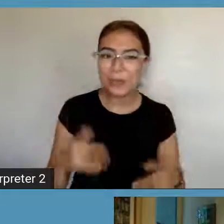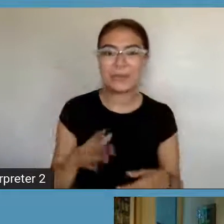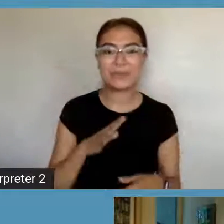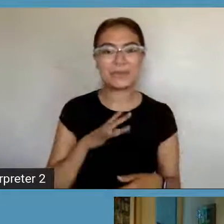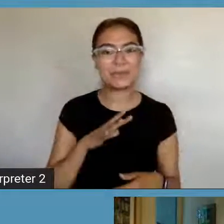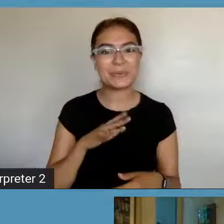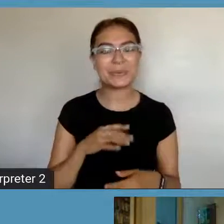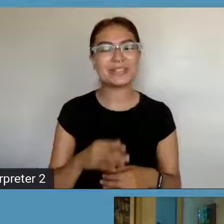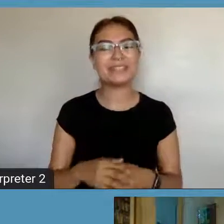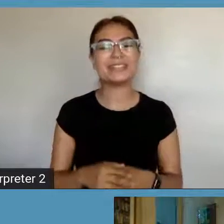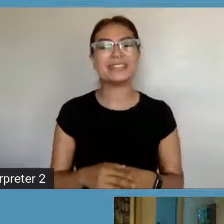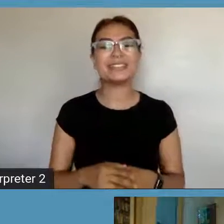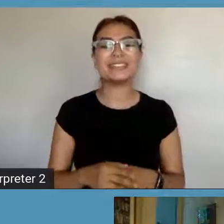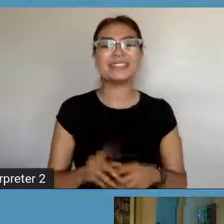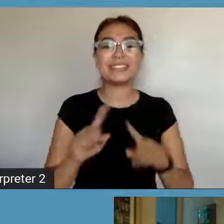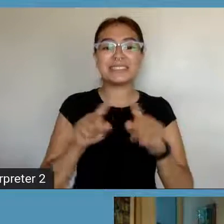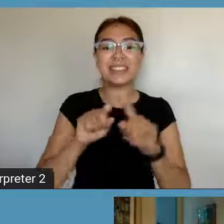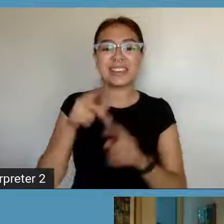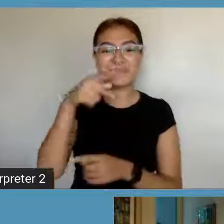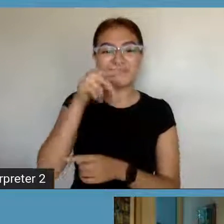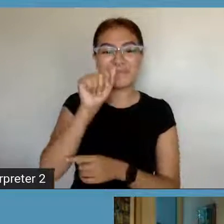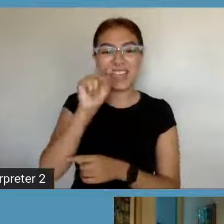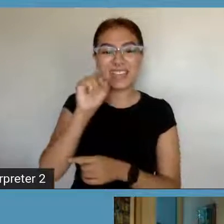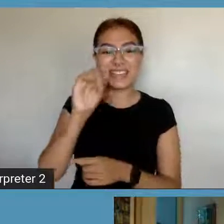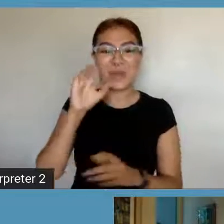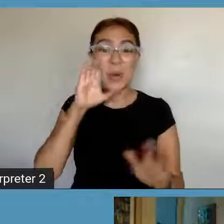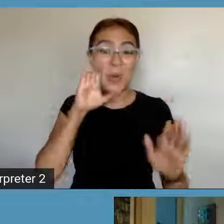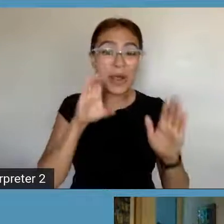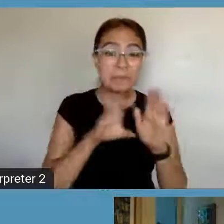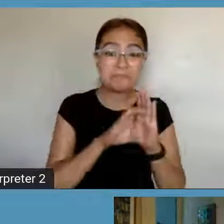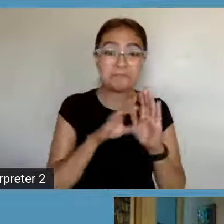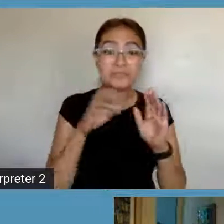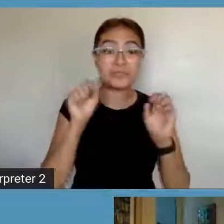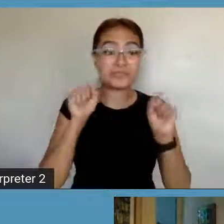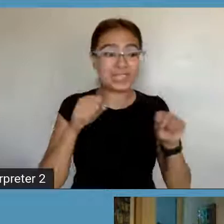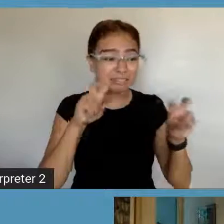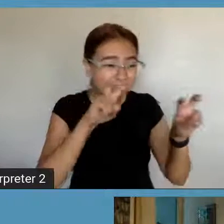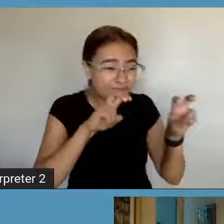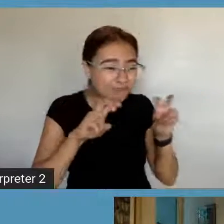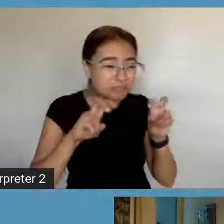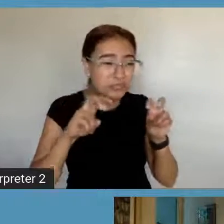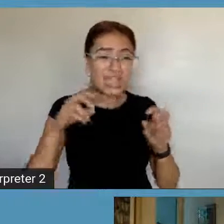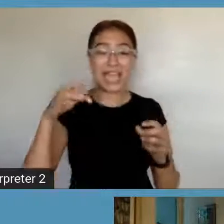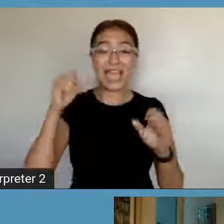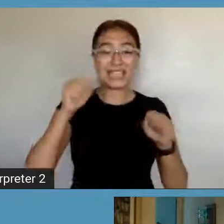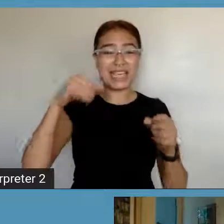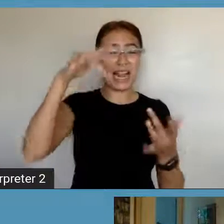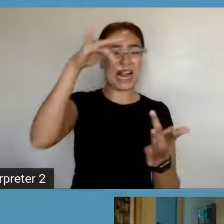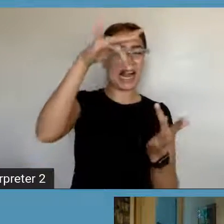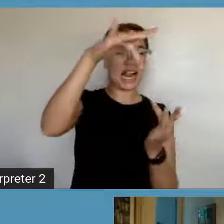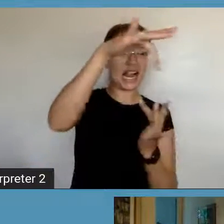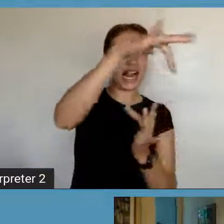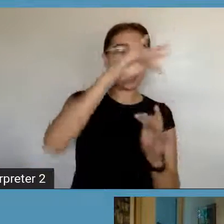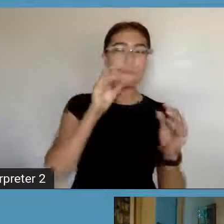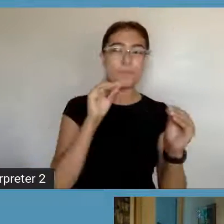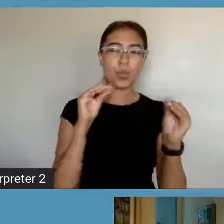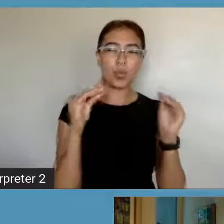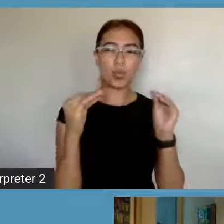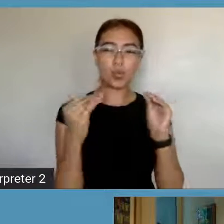panoramic images that you can assess, and you can look at objects and they can turn. So again, like it's really